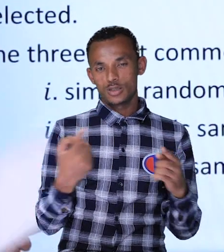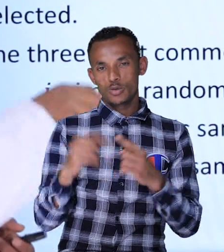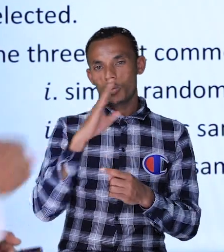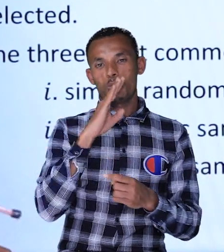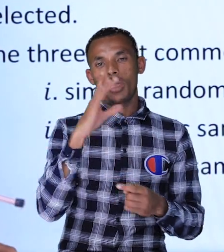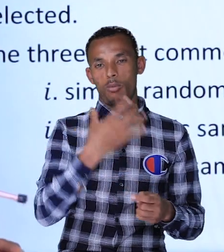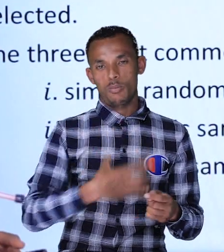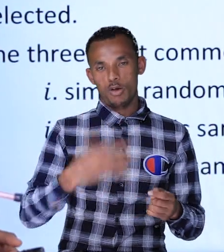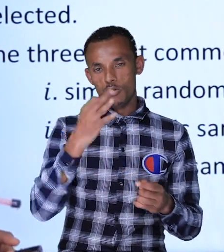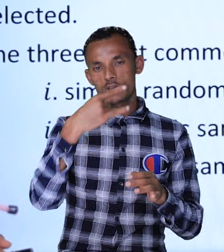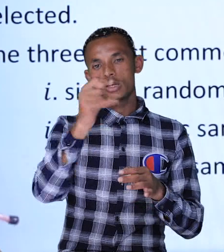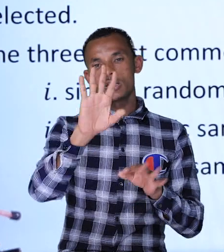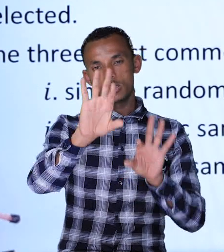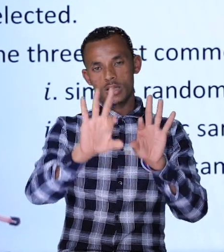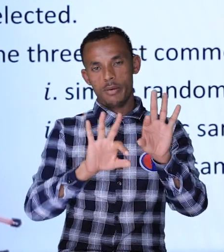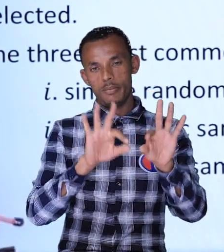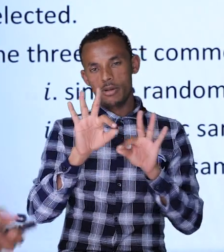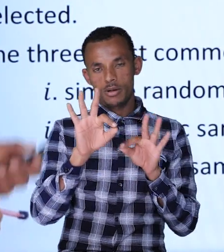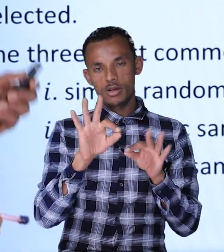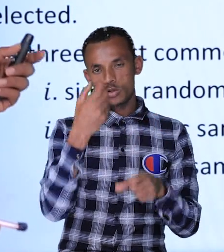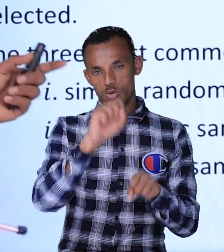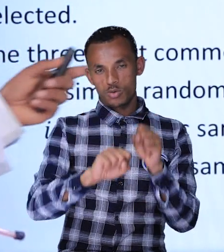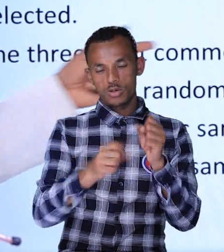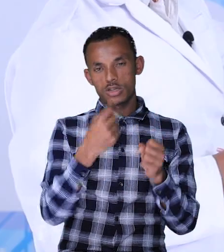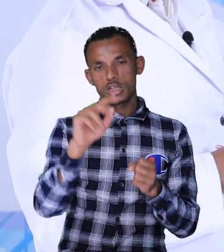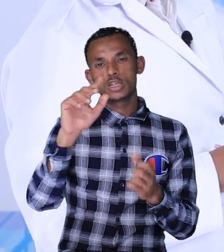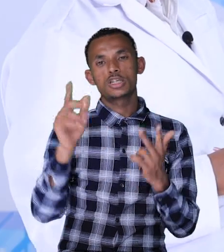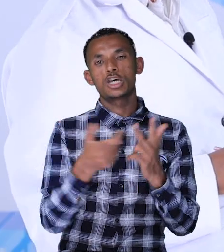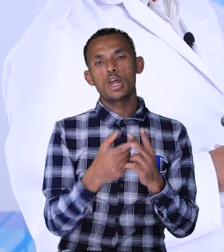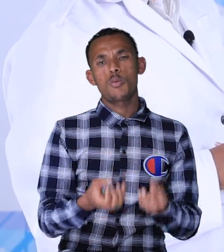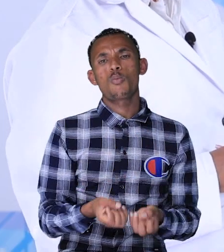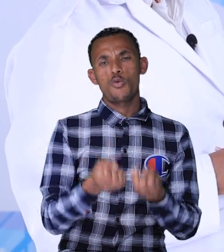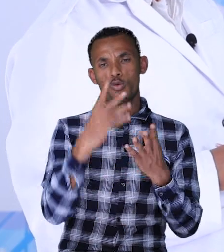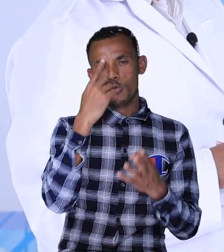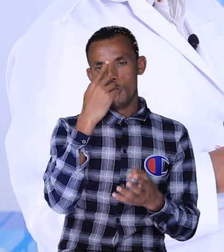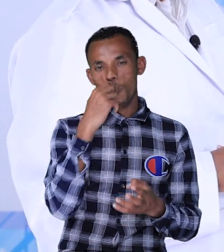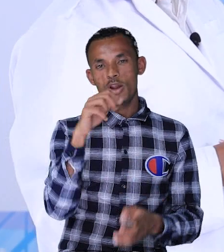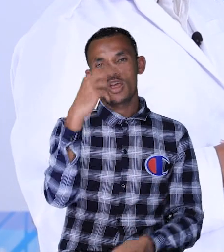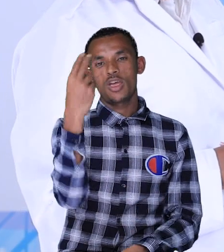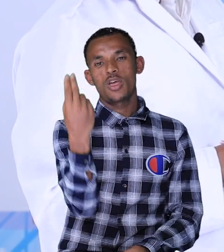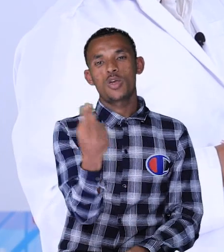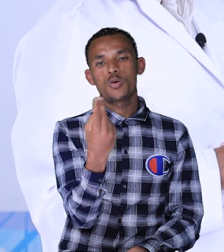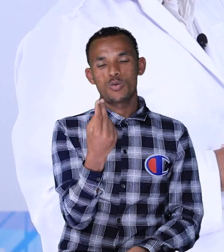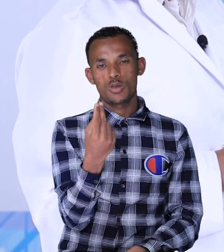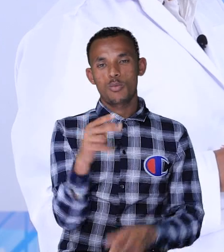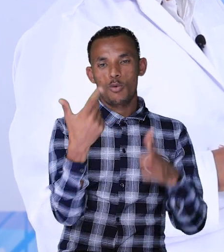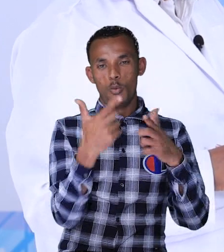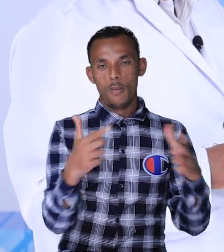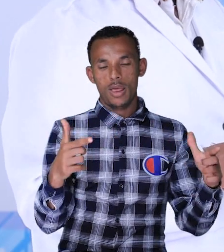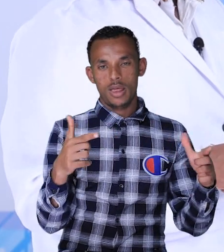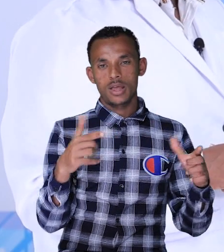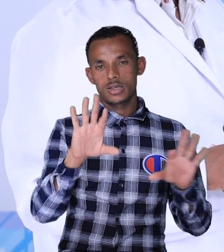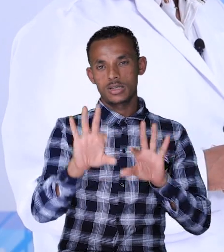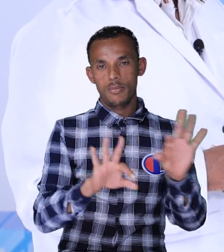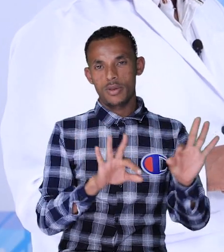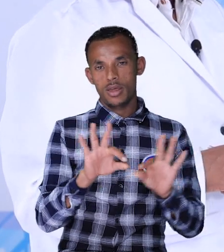of the sample. So the three most commonly used probability sampling are